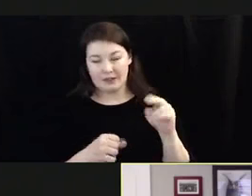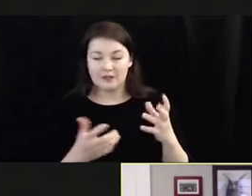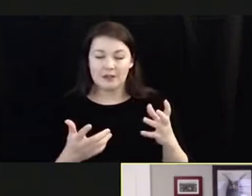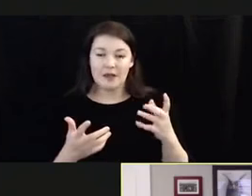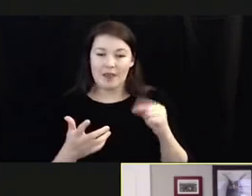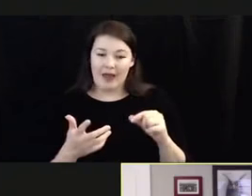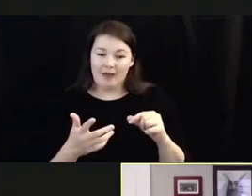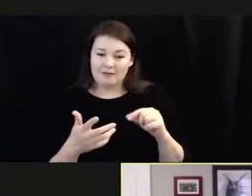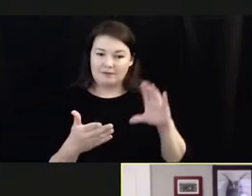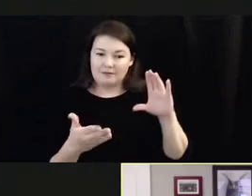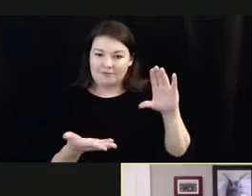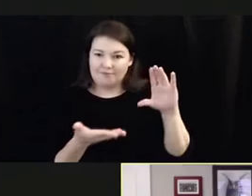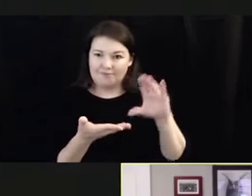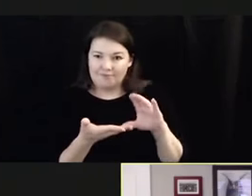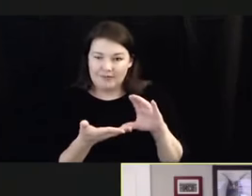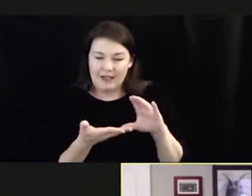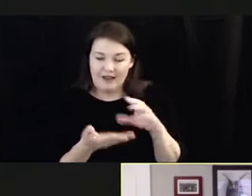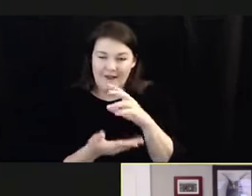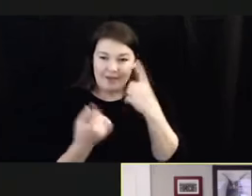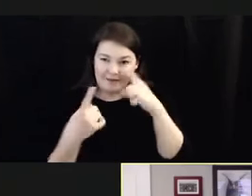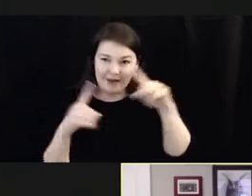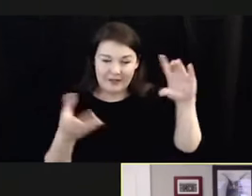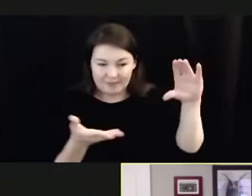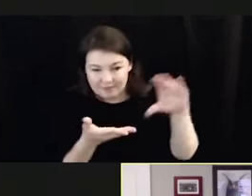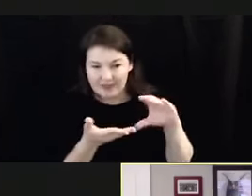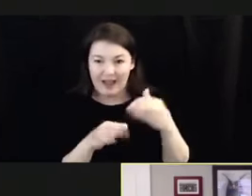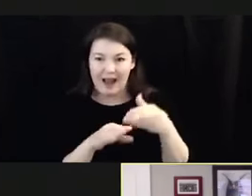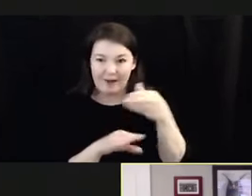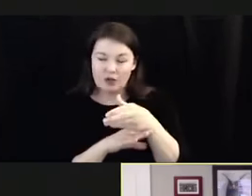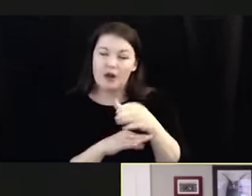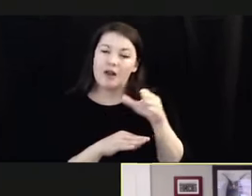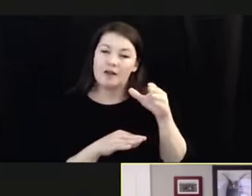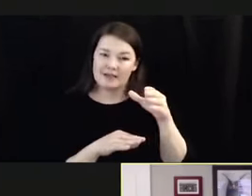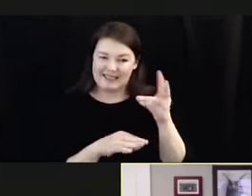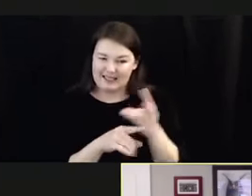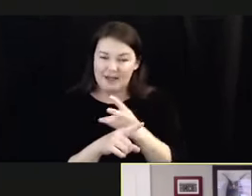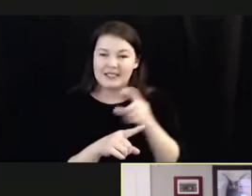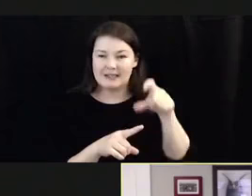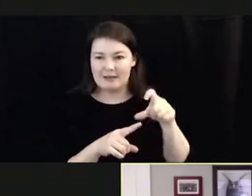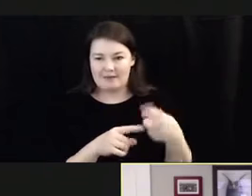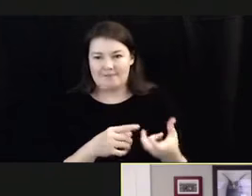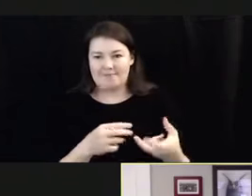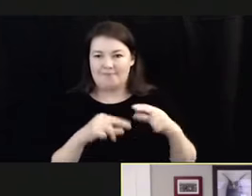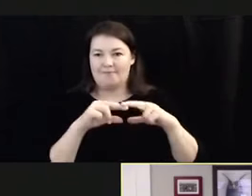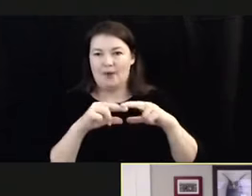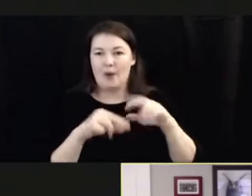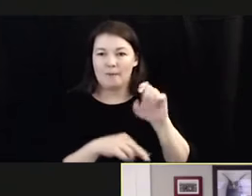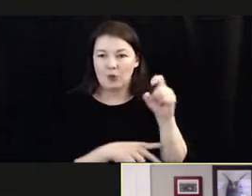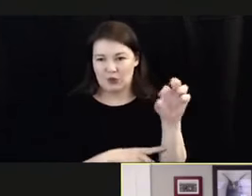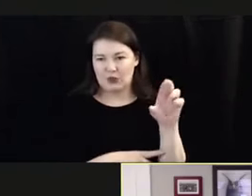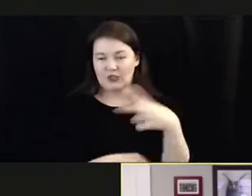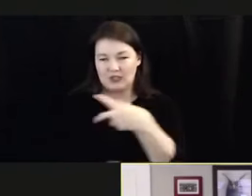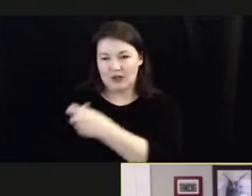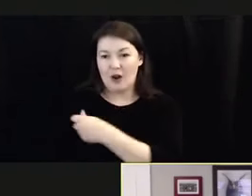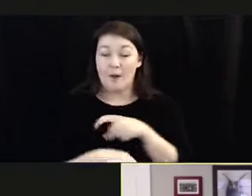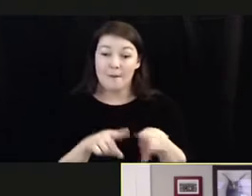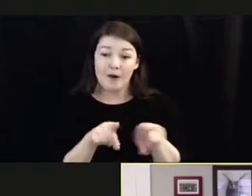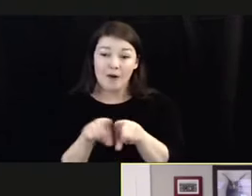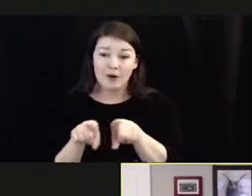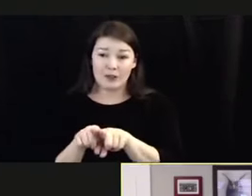that's the population where we really want to see booster doses given. But of course, they're important for younger folks as